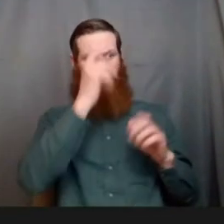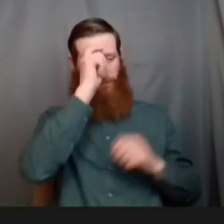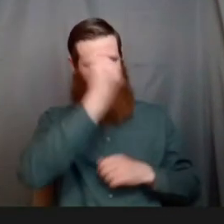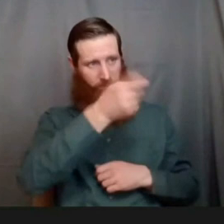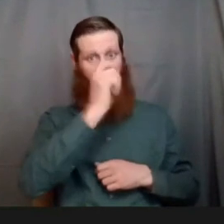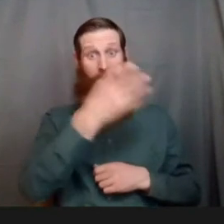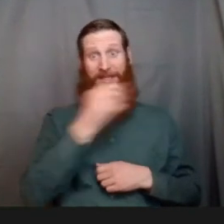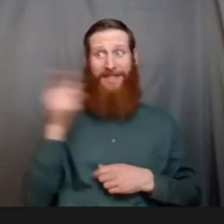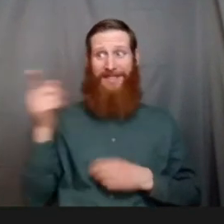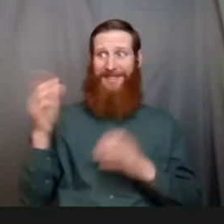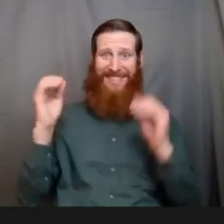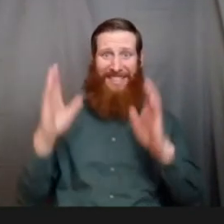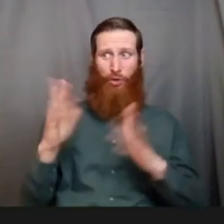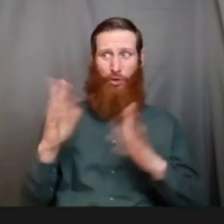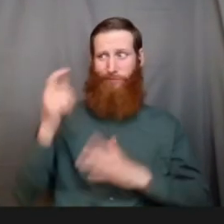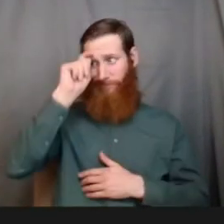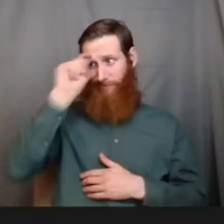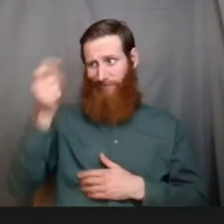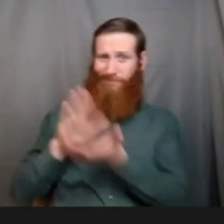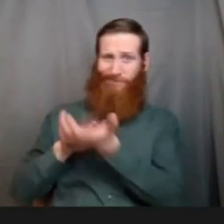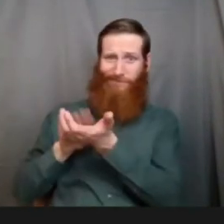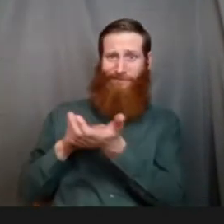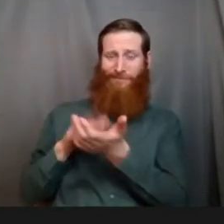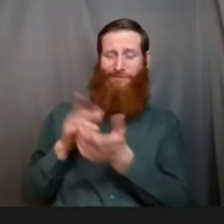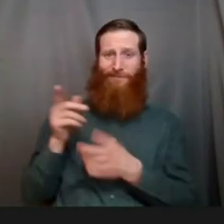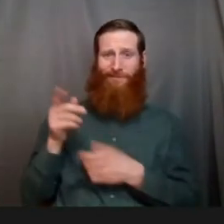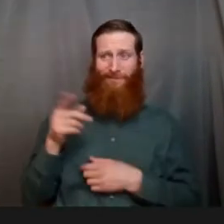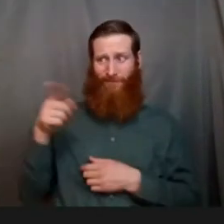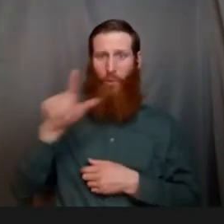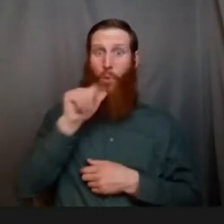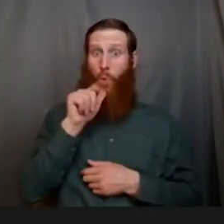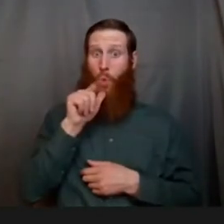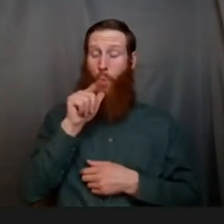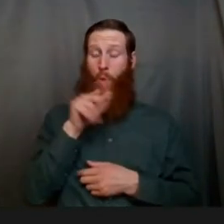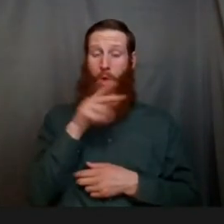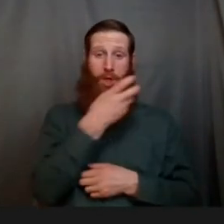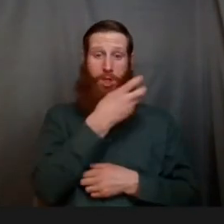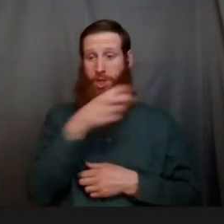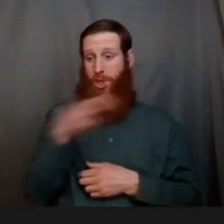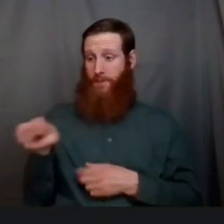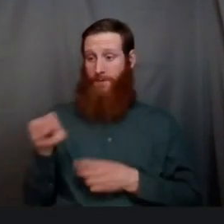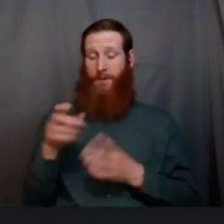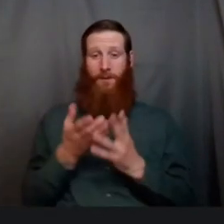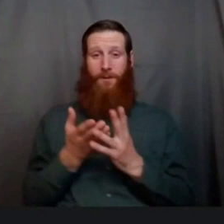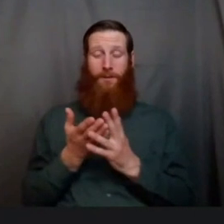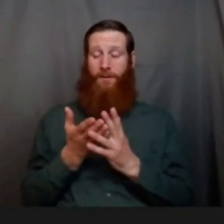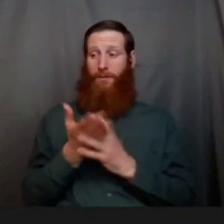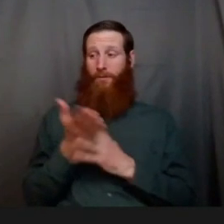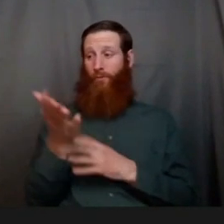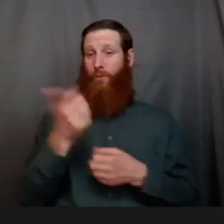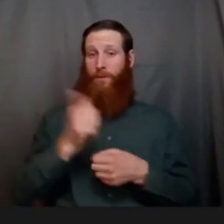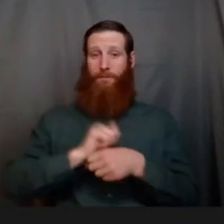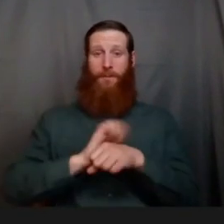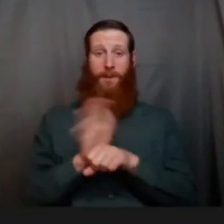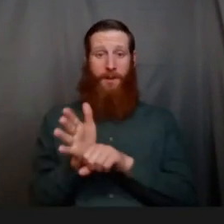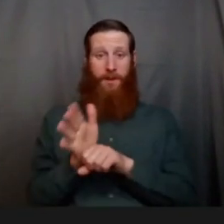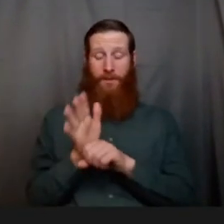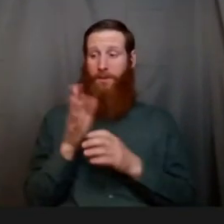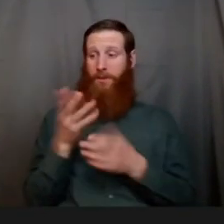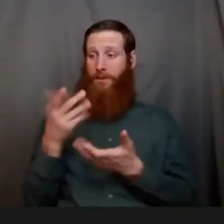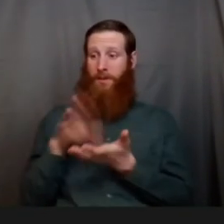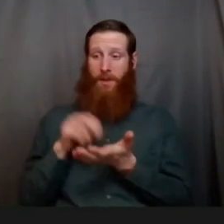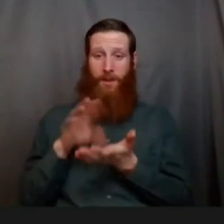had to make this shift to really emergency pandemic learning, learn a whole new way of instructing